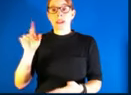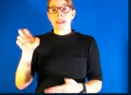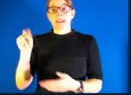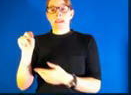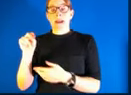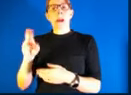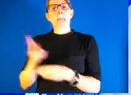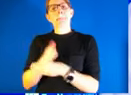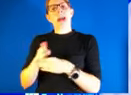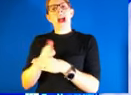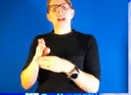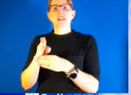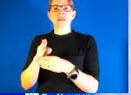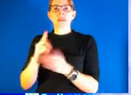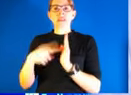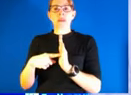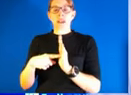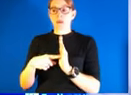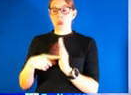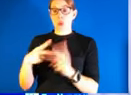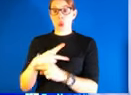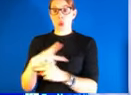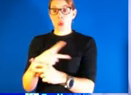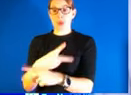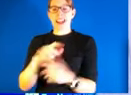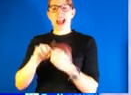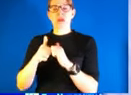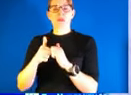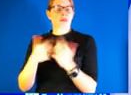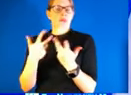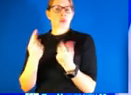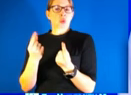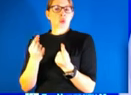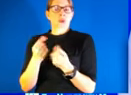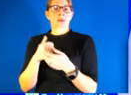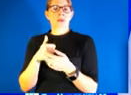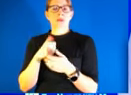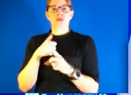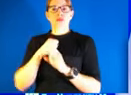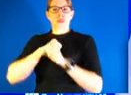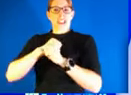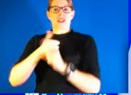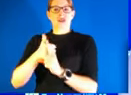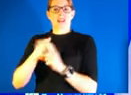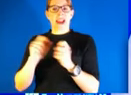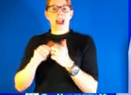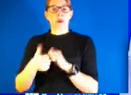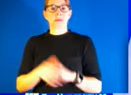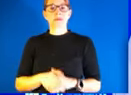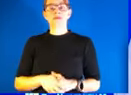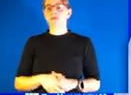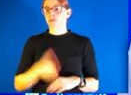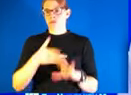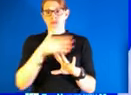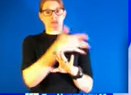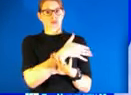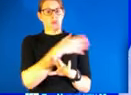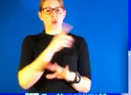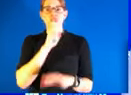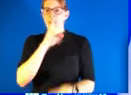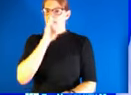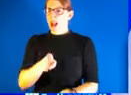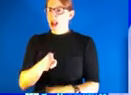them from progressing? You know, everything that's old is new again. We did go through this early on in the pandemic, and we were very blunt about saying